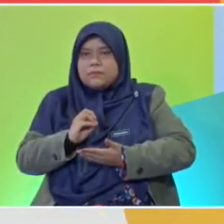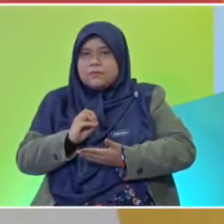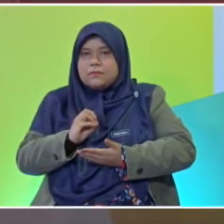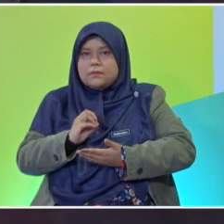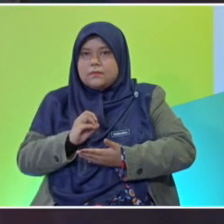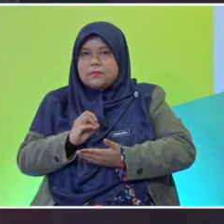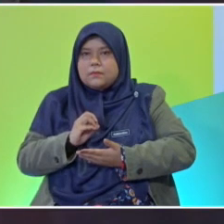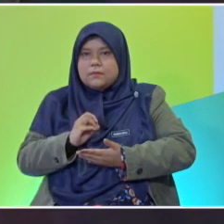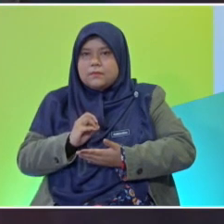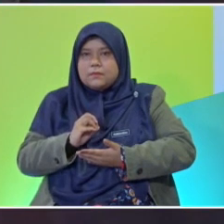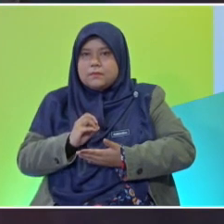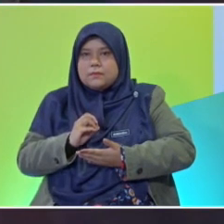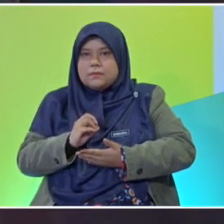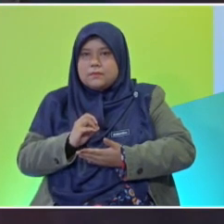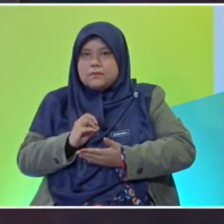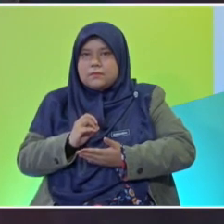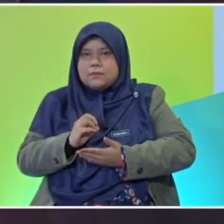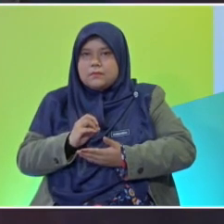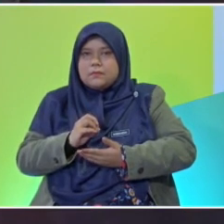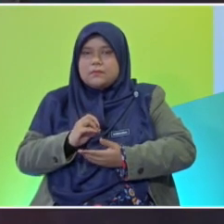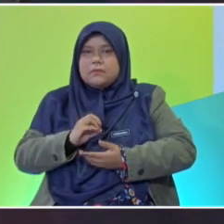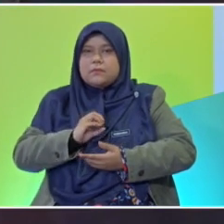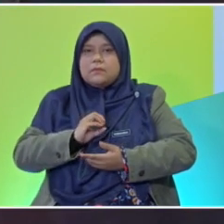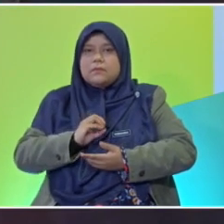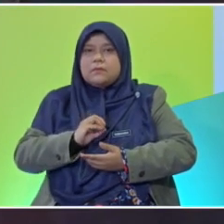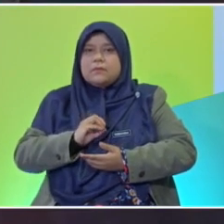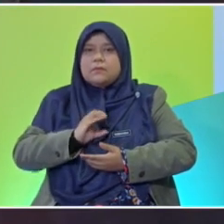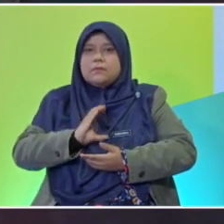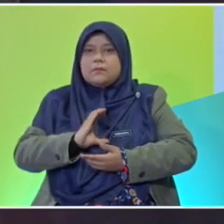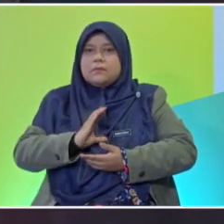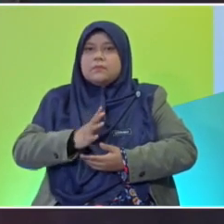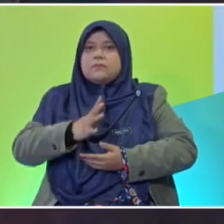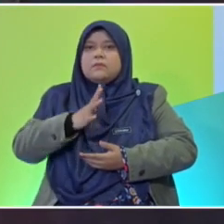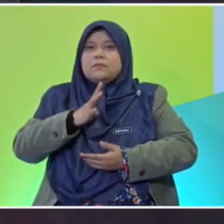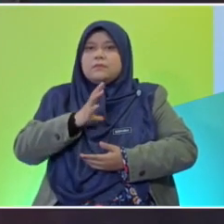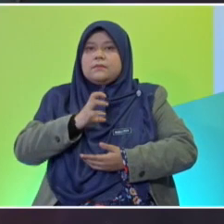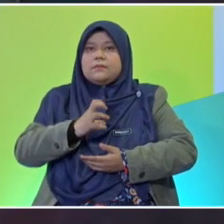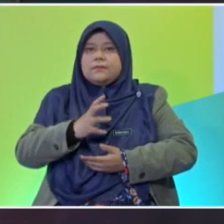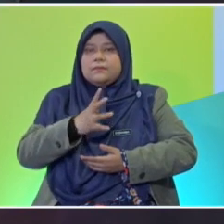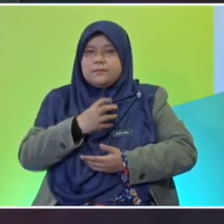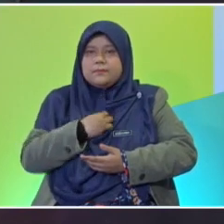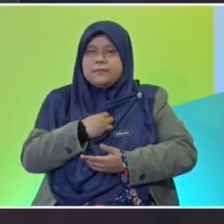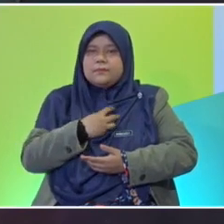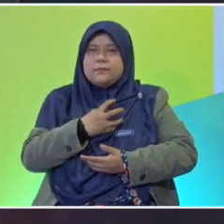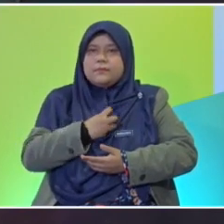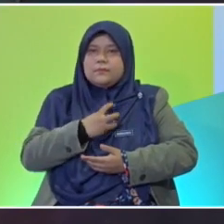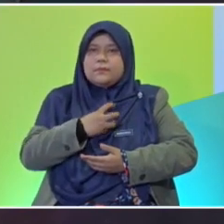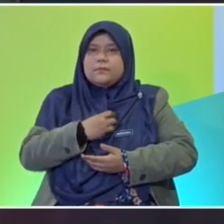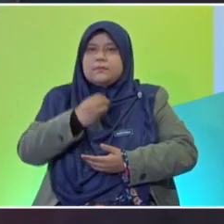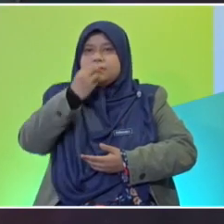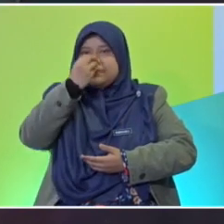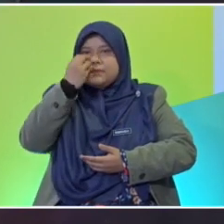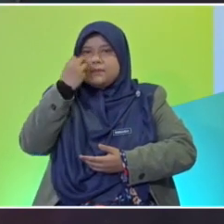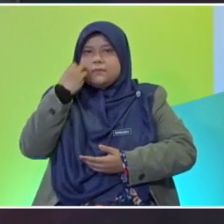it continues. So yes, so now it will be oxygen rich because remember we we breathe. right? Yeah. Yes, so one more